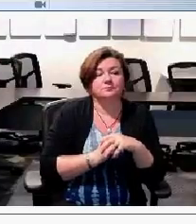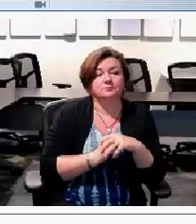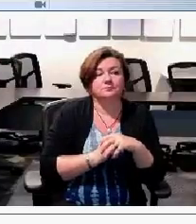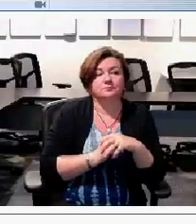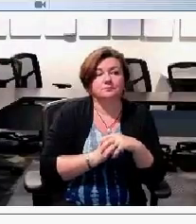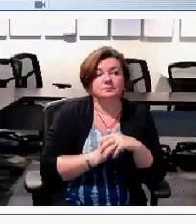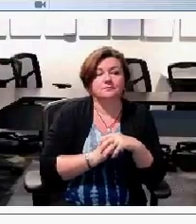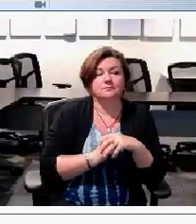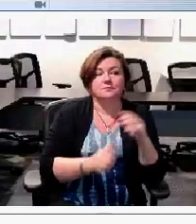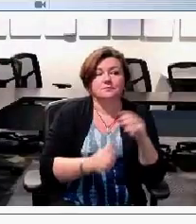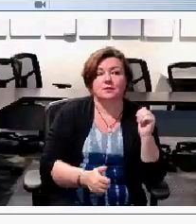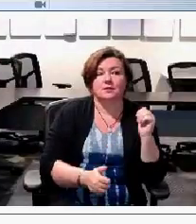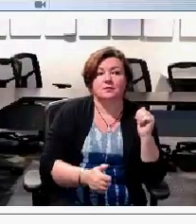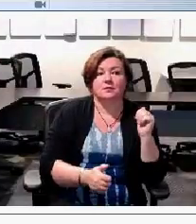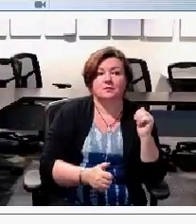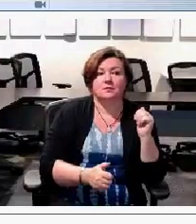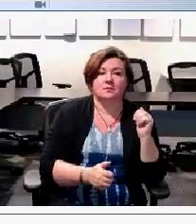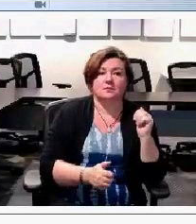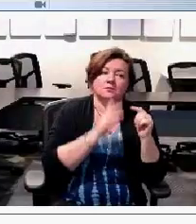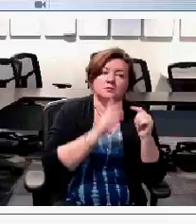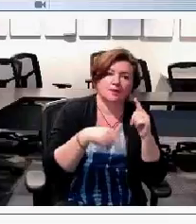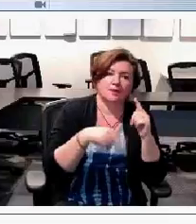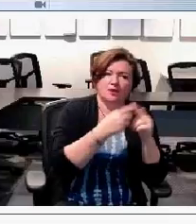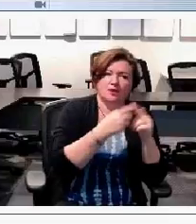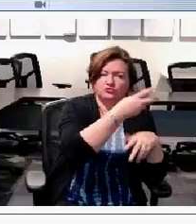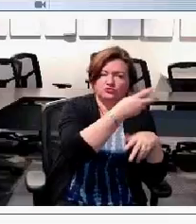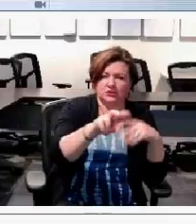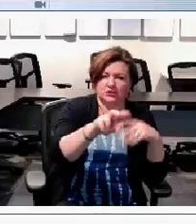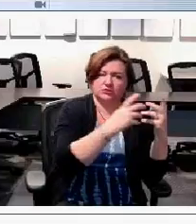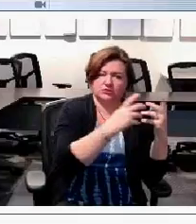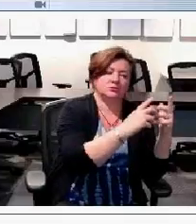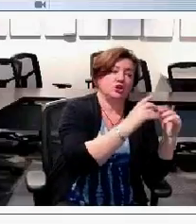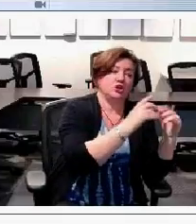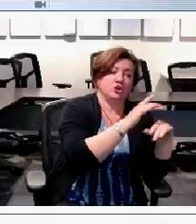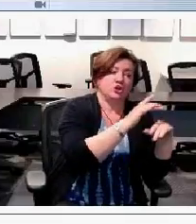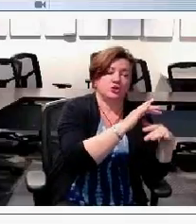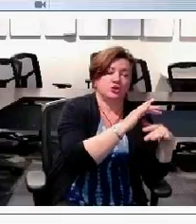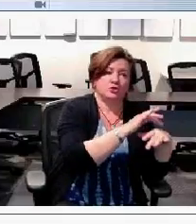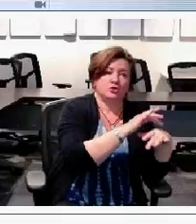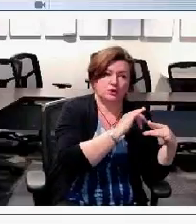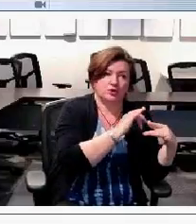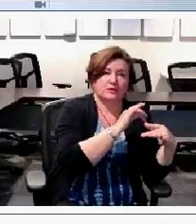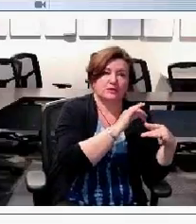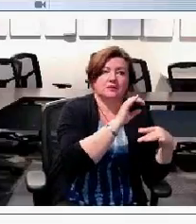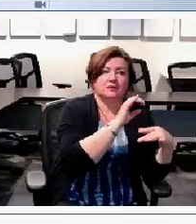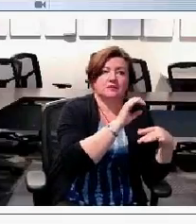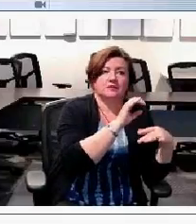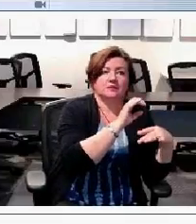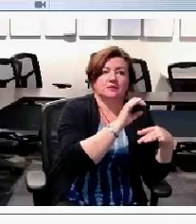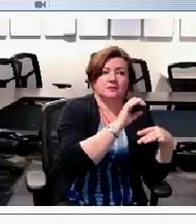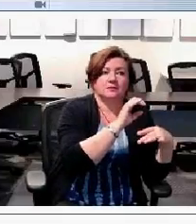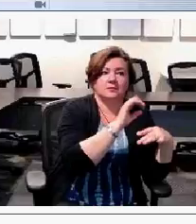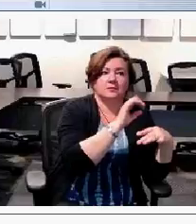The most of our children, so when we're kind of talking about transitioning from early intervention to early education,